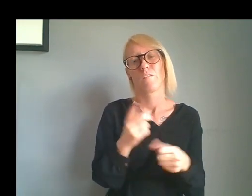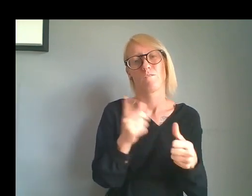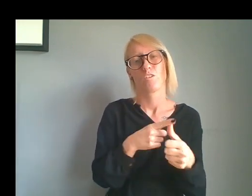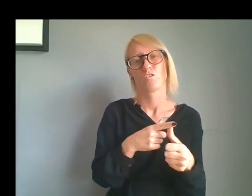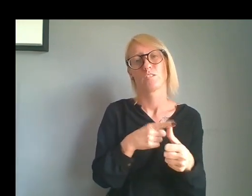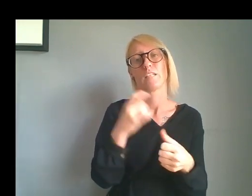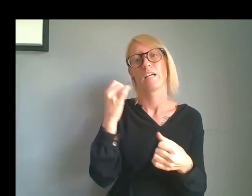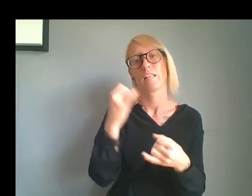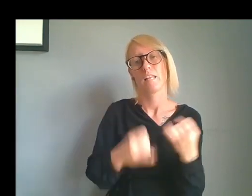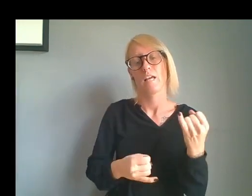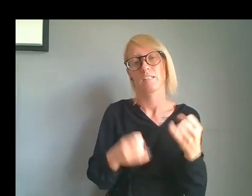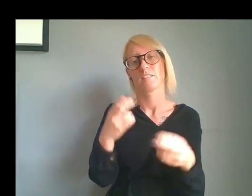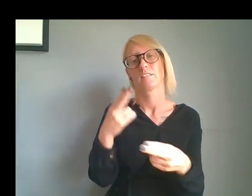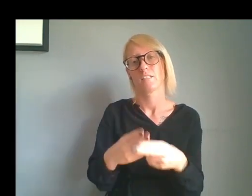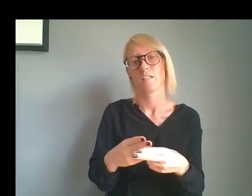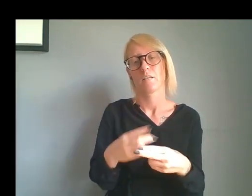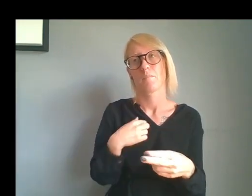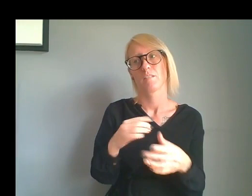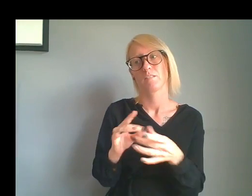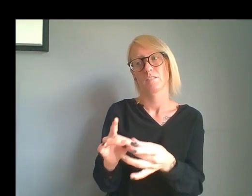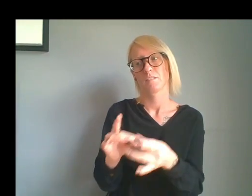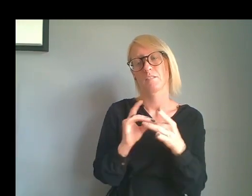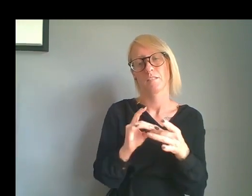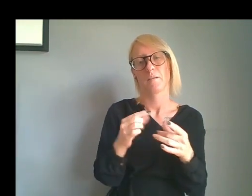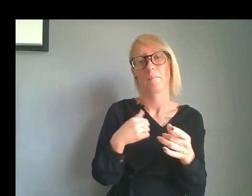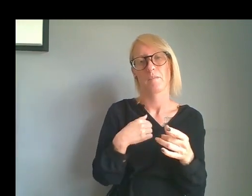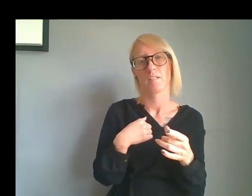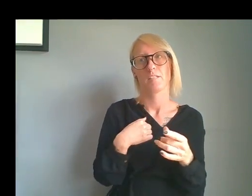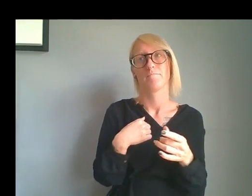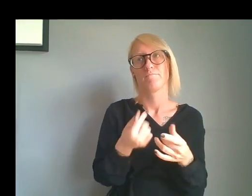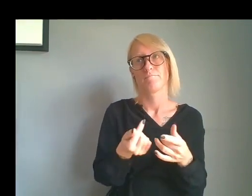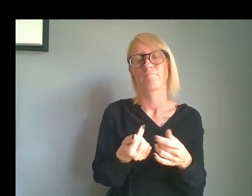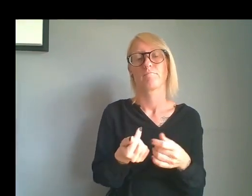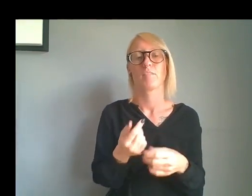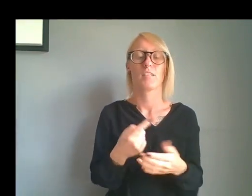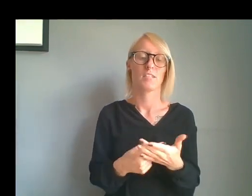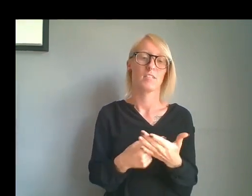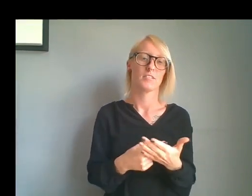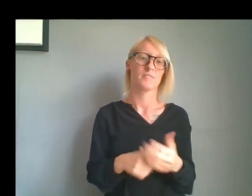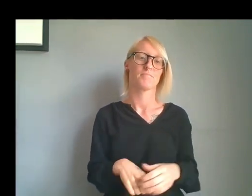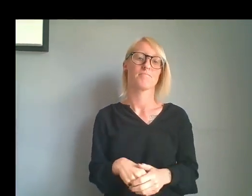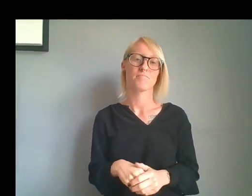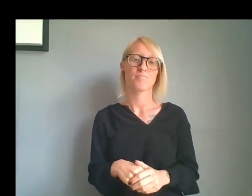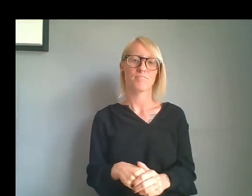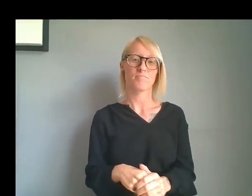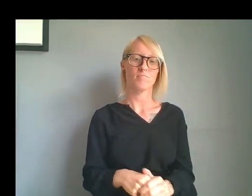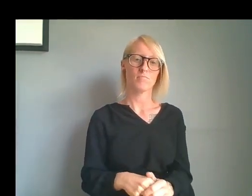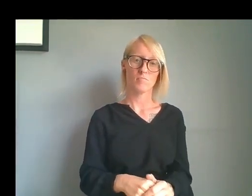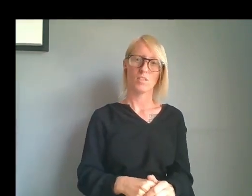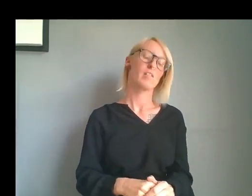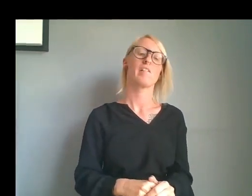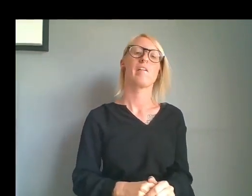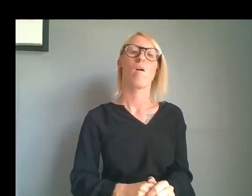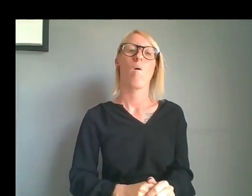associated with me regardless of where I work or what I'm talking about. So this is my account.